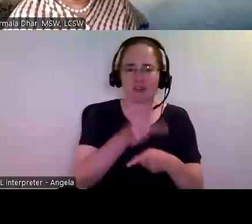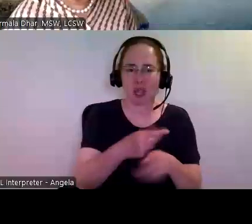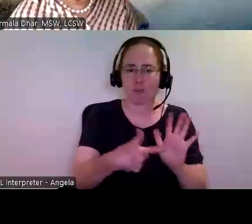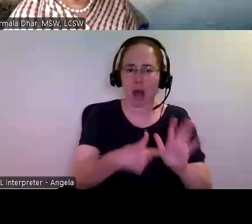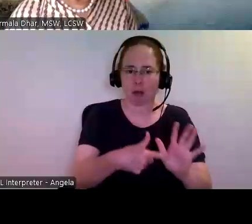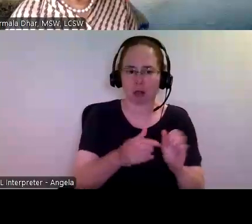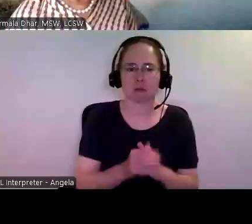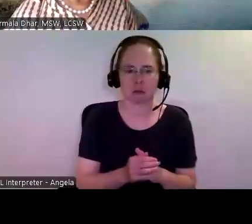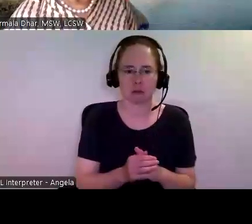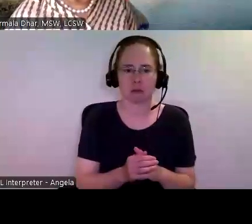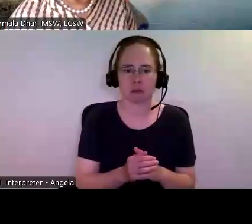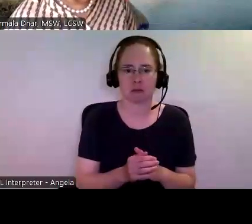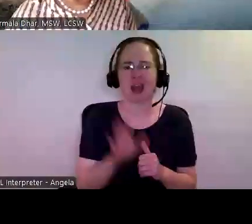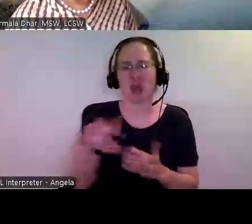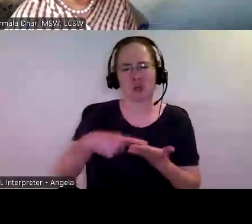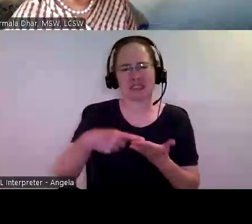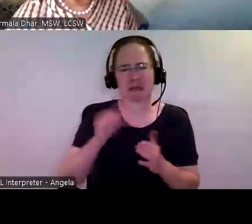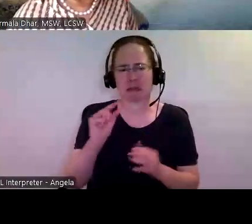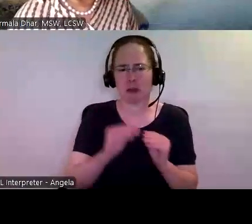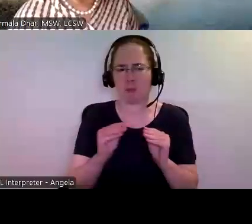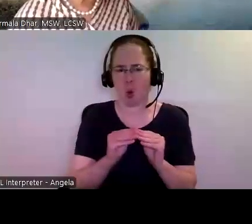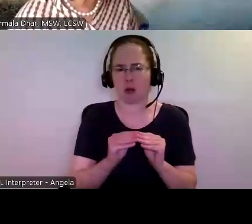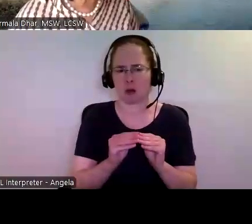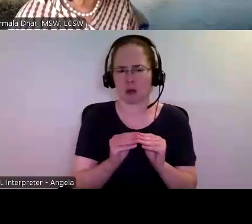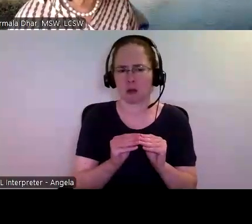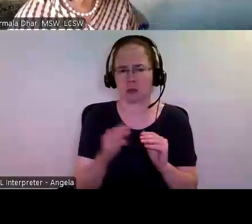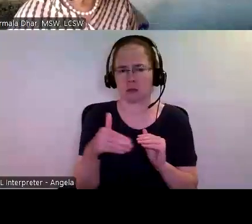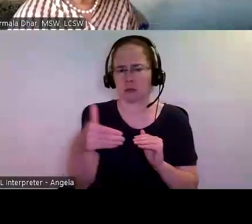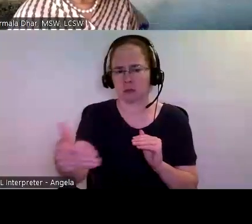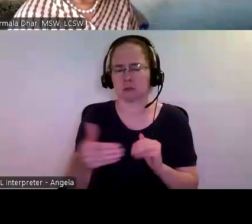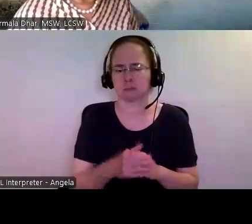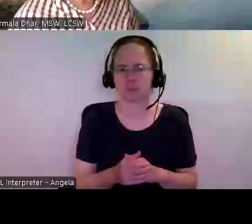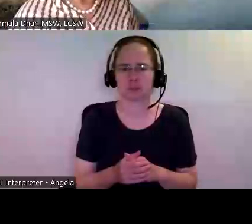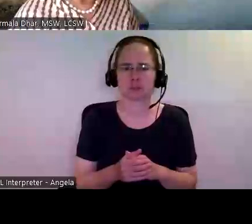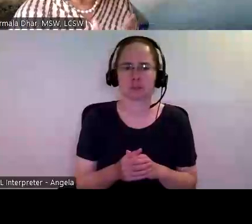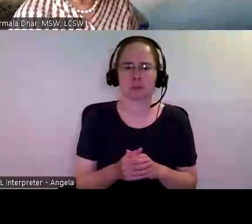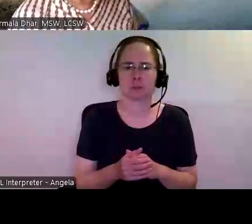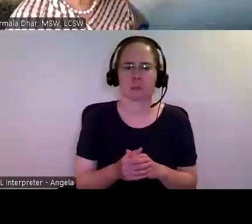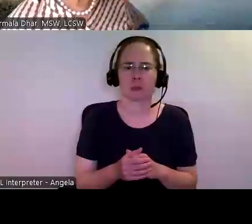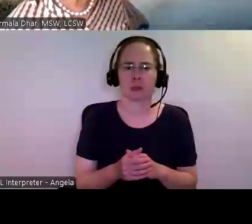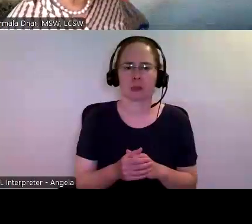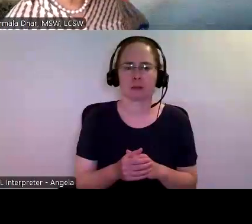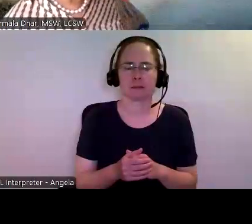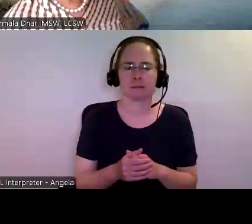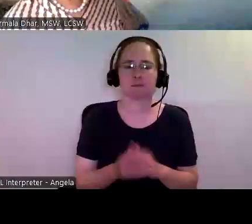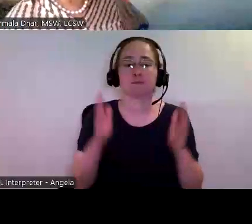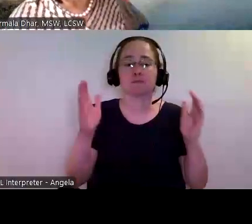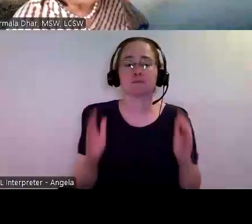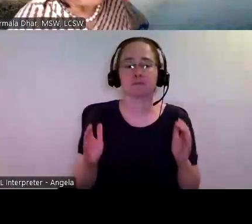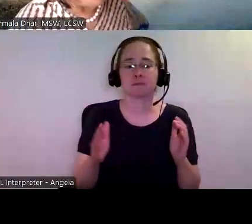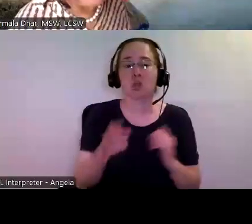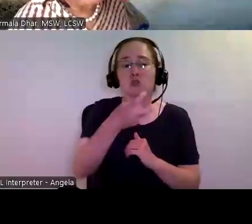which I'll be talking a little bit more in the next few slides. And the lastly is transitional